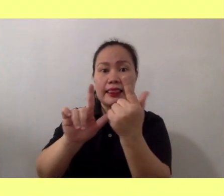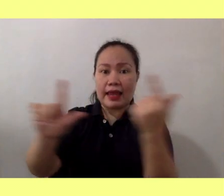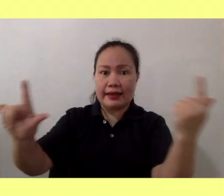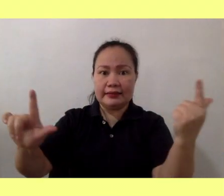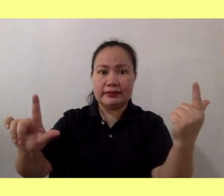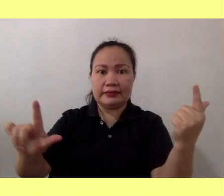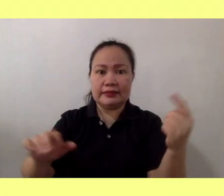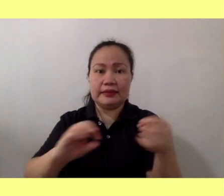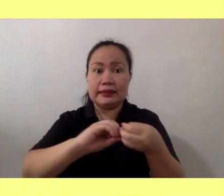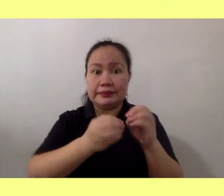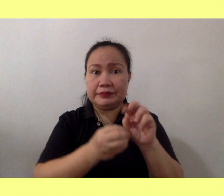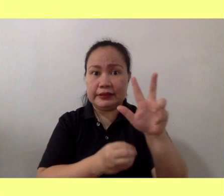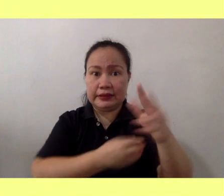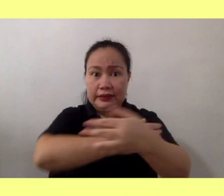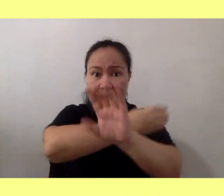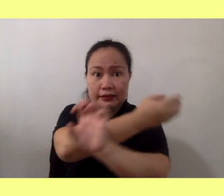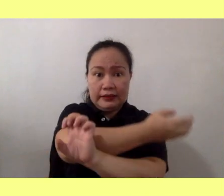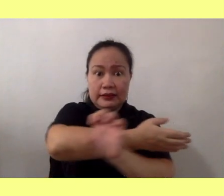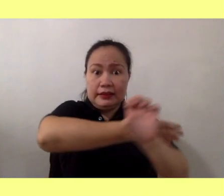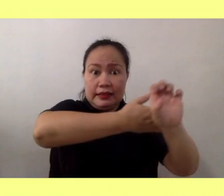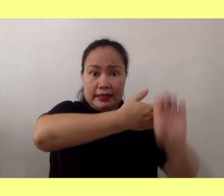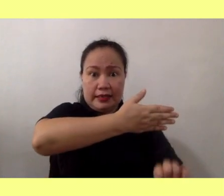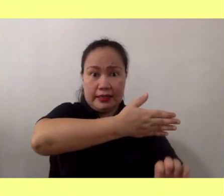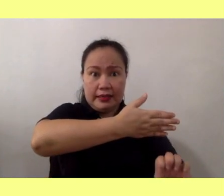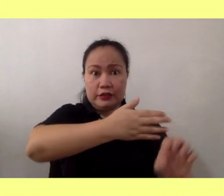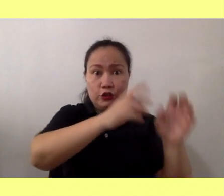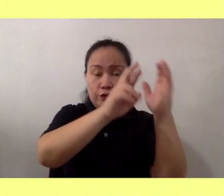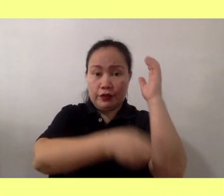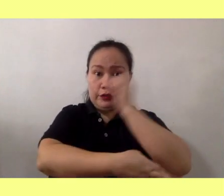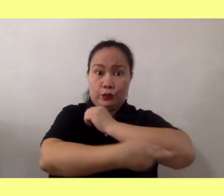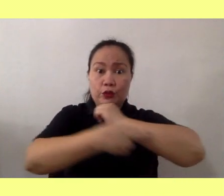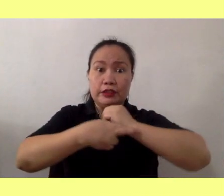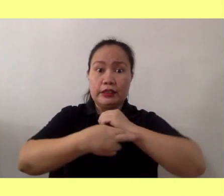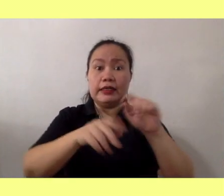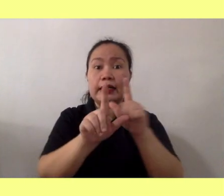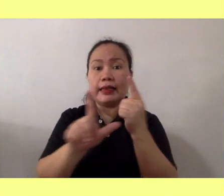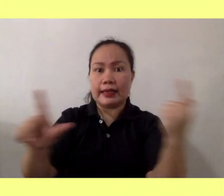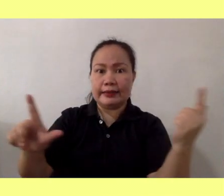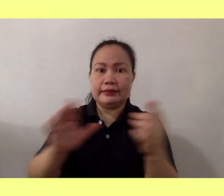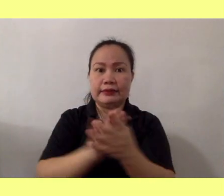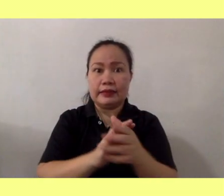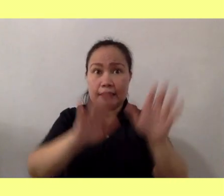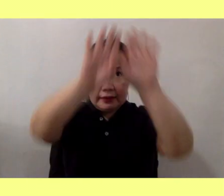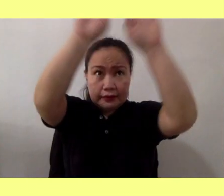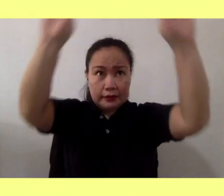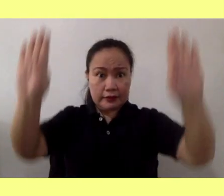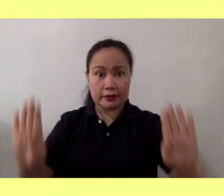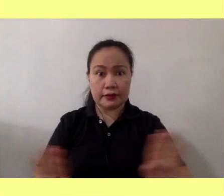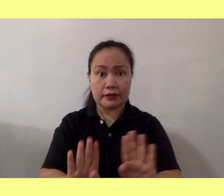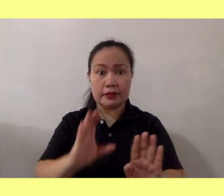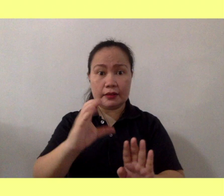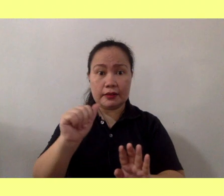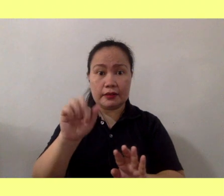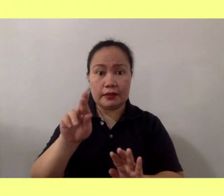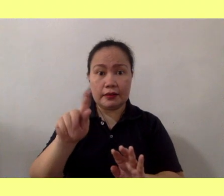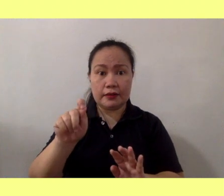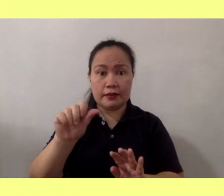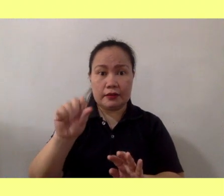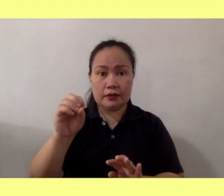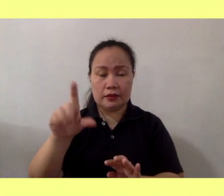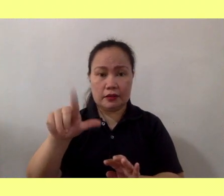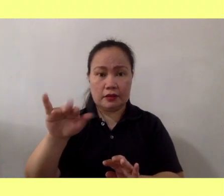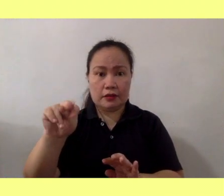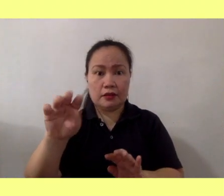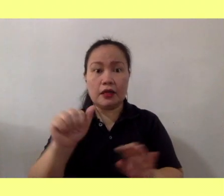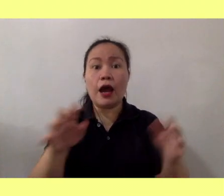okay, we have here the word edge. So, this is a line. A cartolina, so it means one whole cartolina. So,